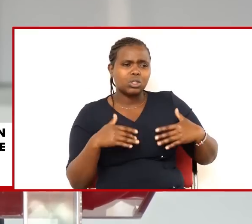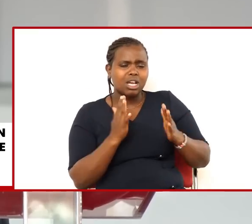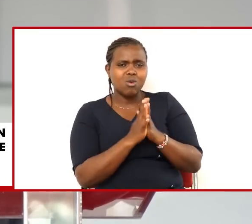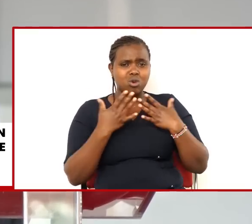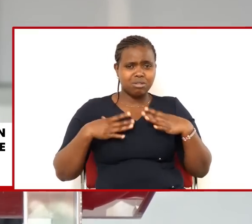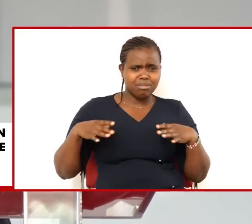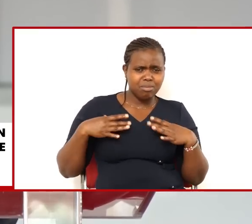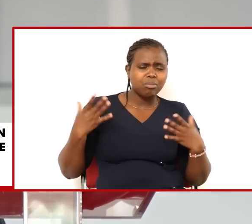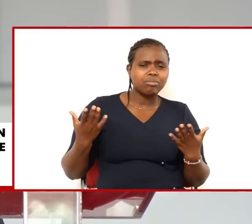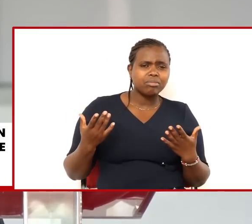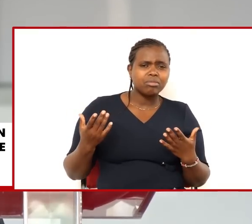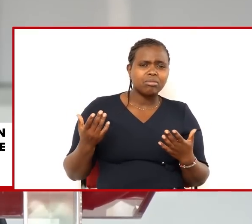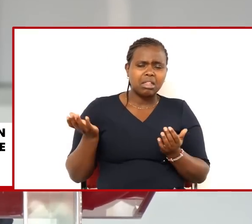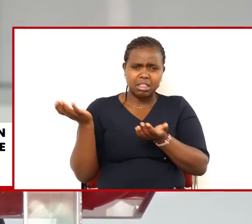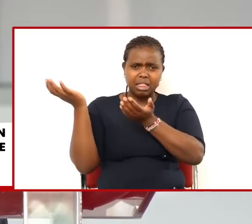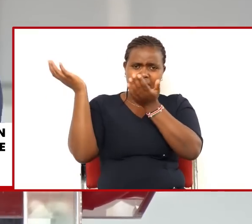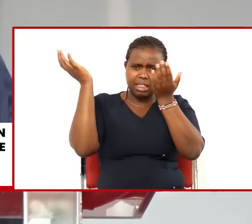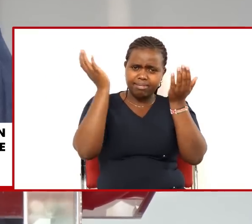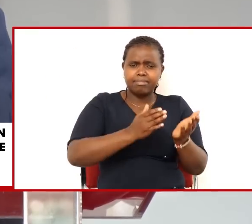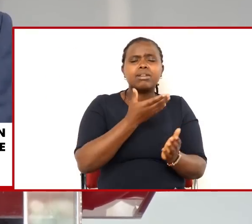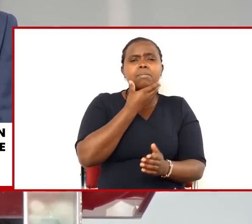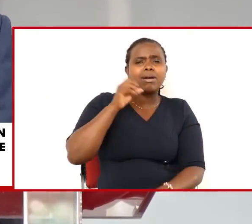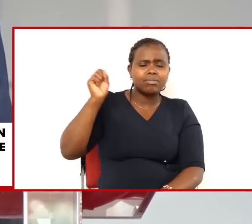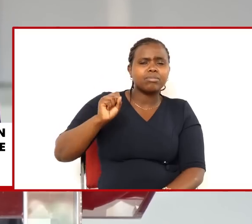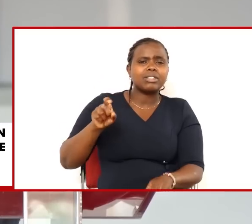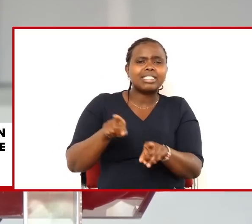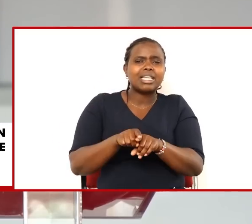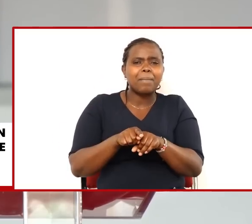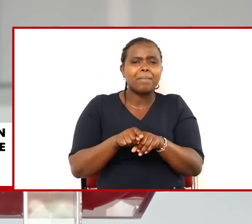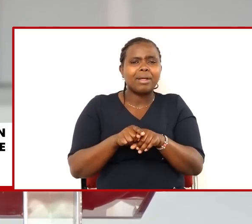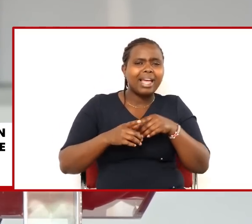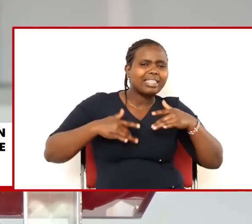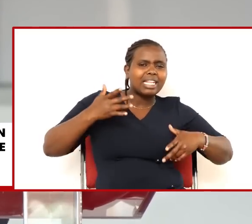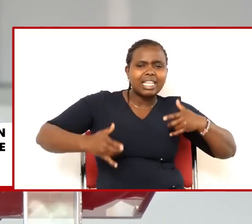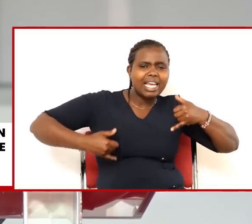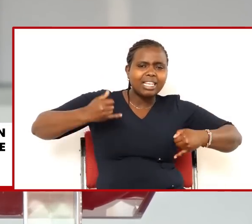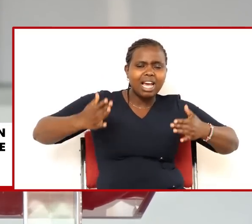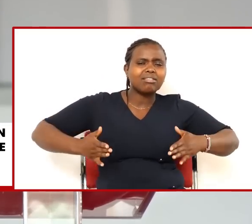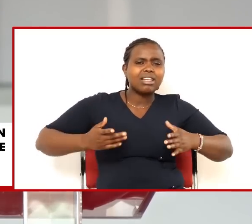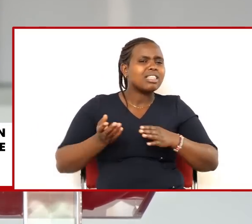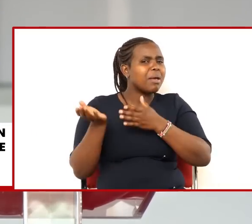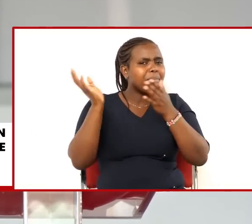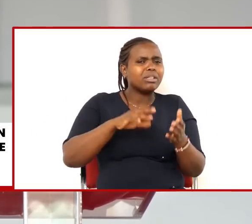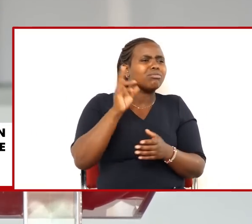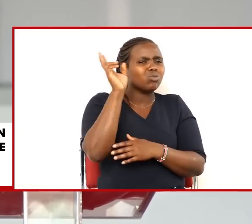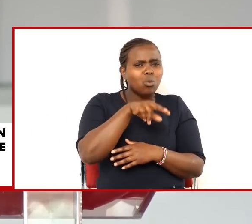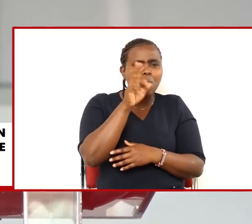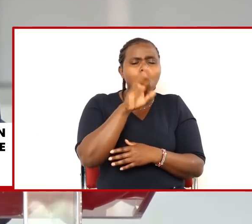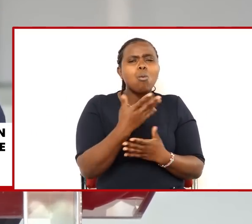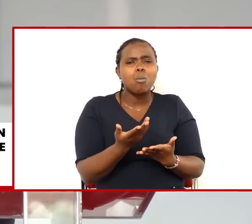them. They brought Samson in as an entertainer. They brought him in to mock him.